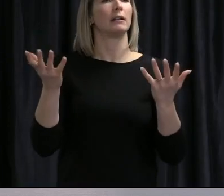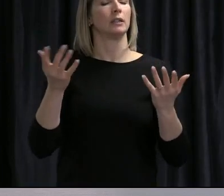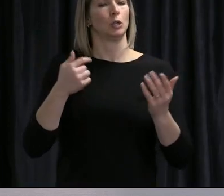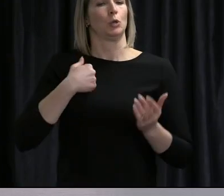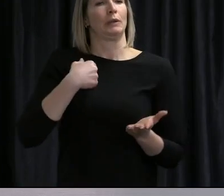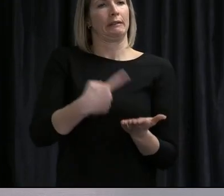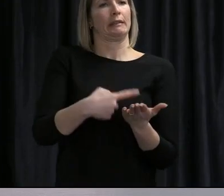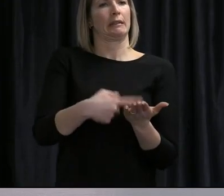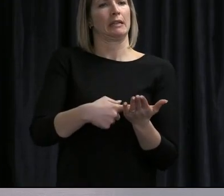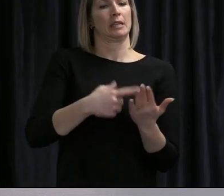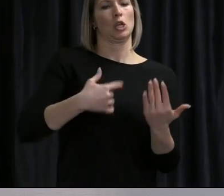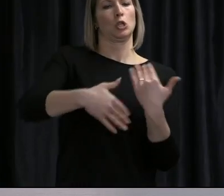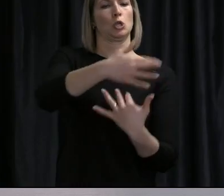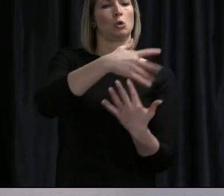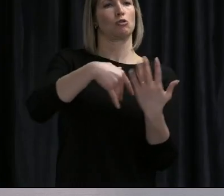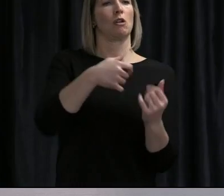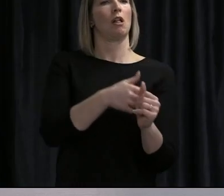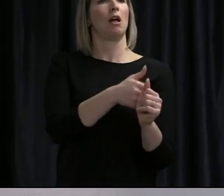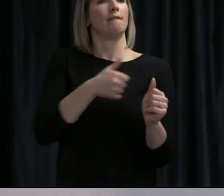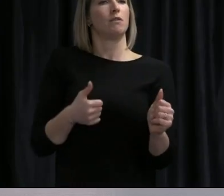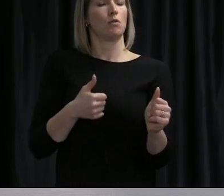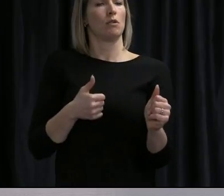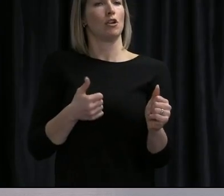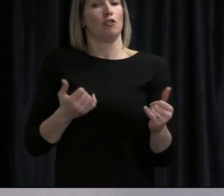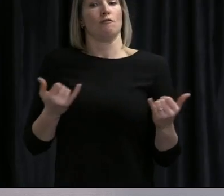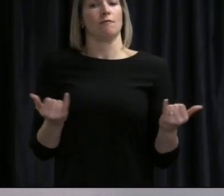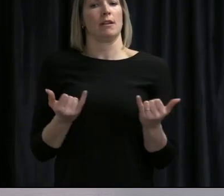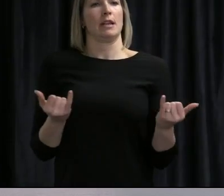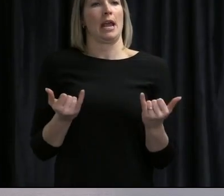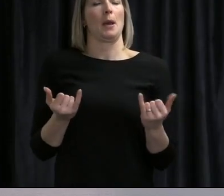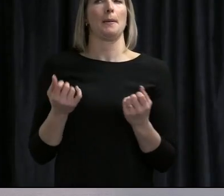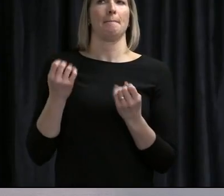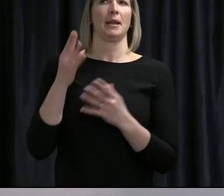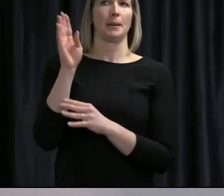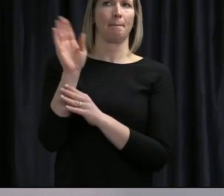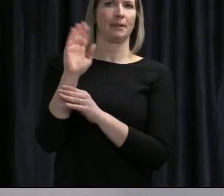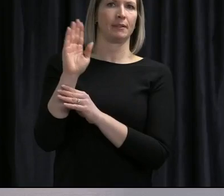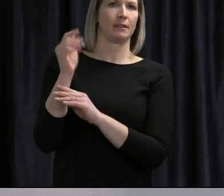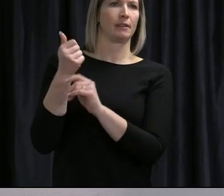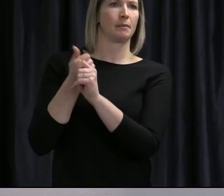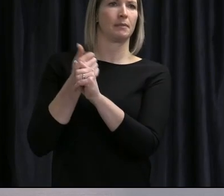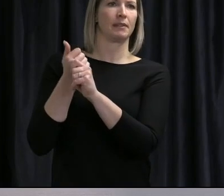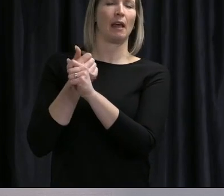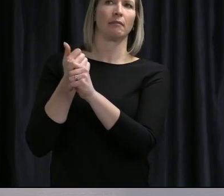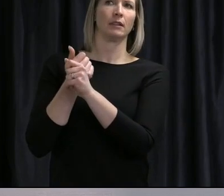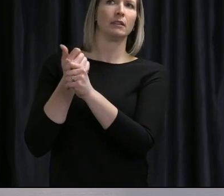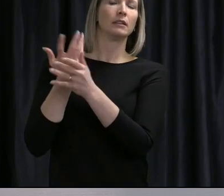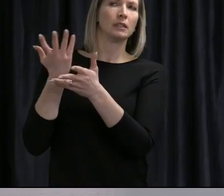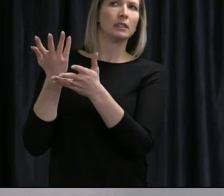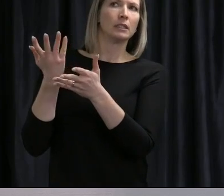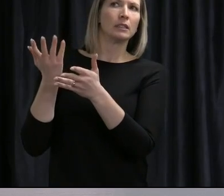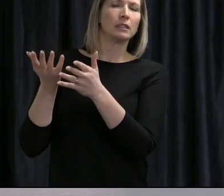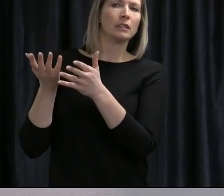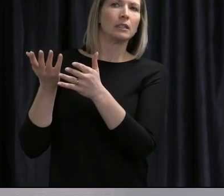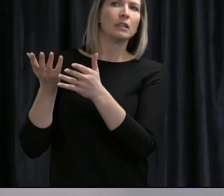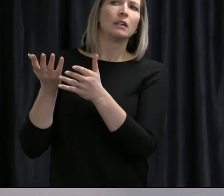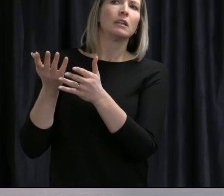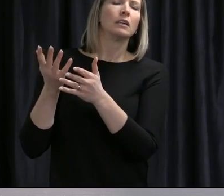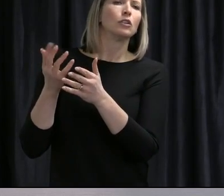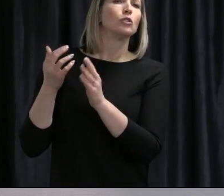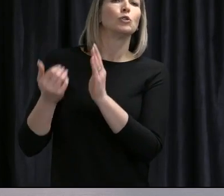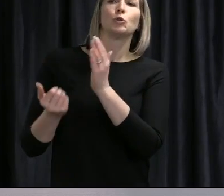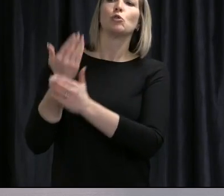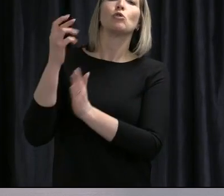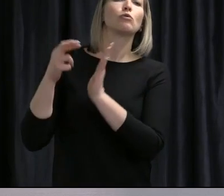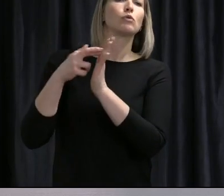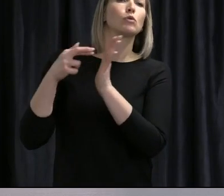seeing business owners now, across the province that are taking it up on themselves to actually put in place,